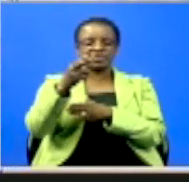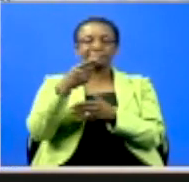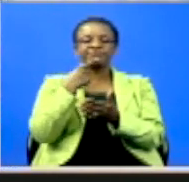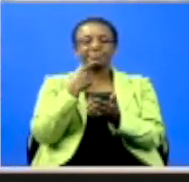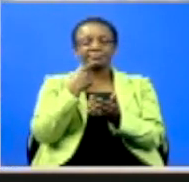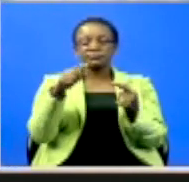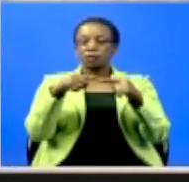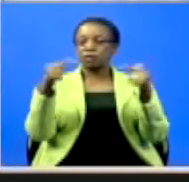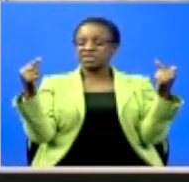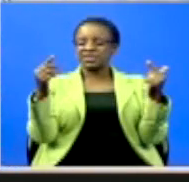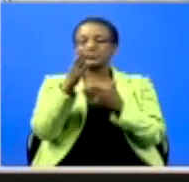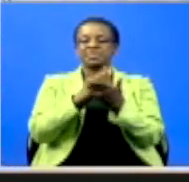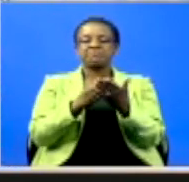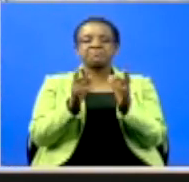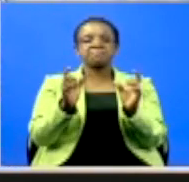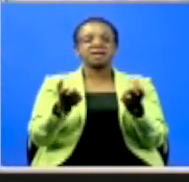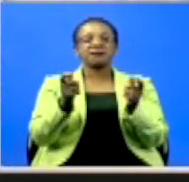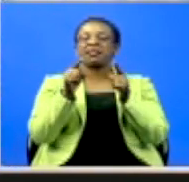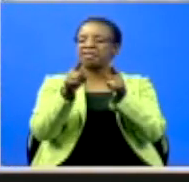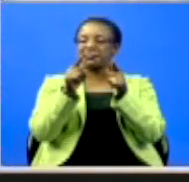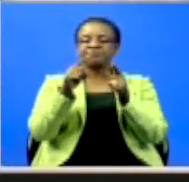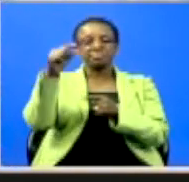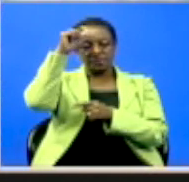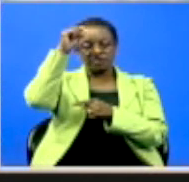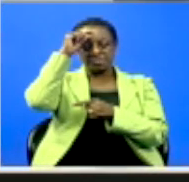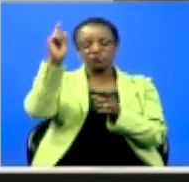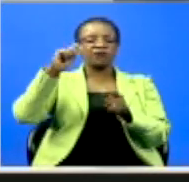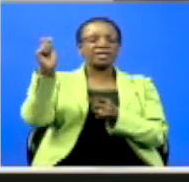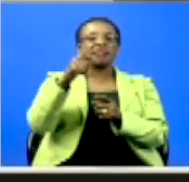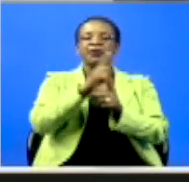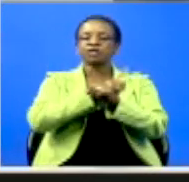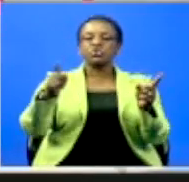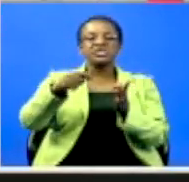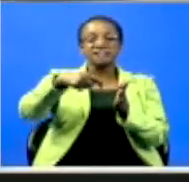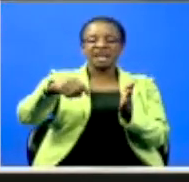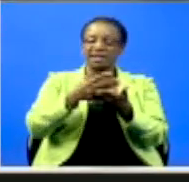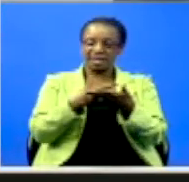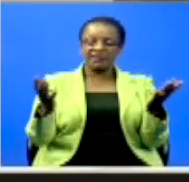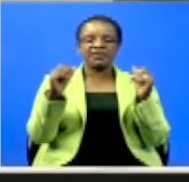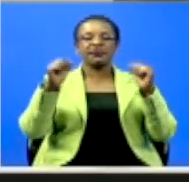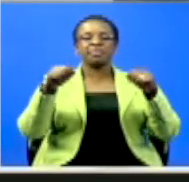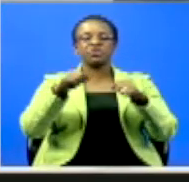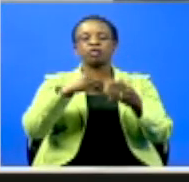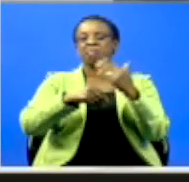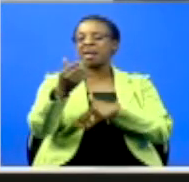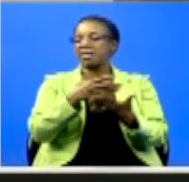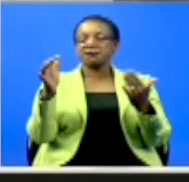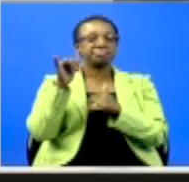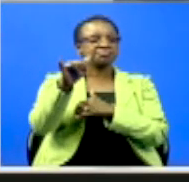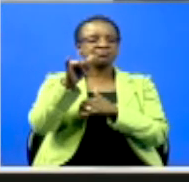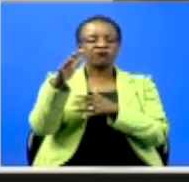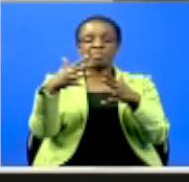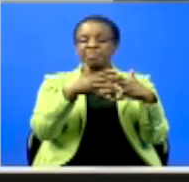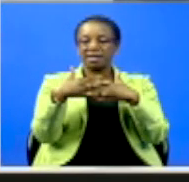some allegations in the media, the government of Kenya has not signed any agreement to purchase aircraft from the United States, and